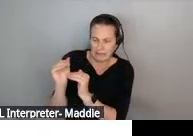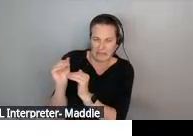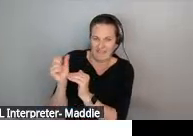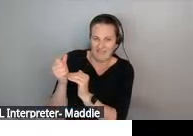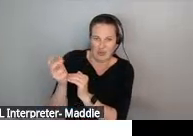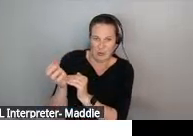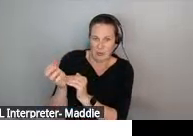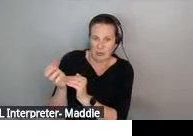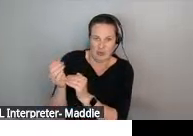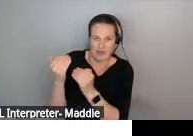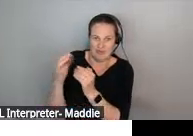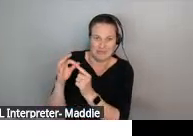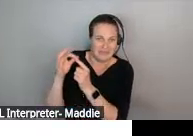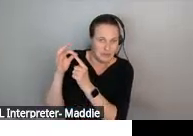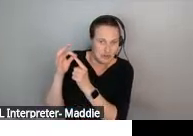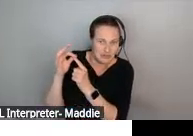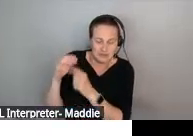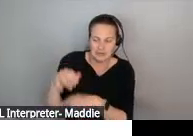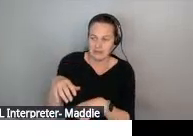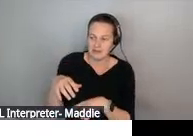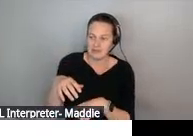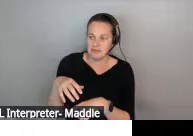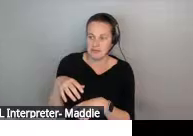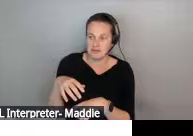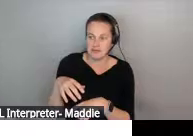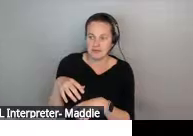The exceptions are for things like